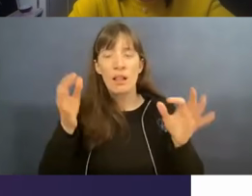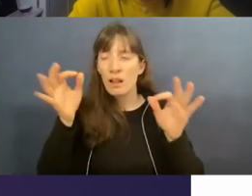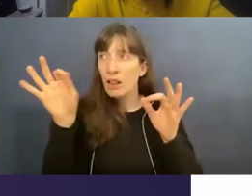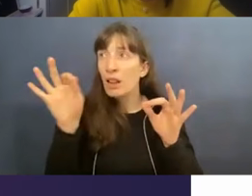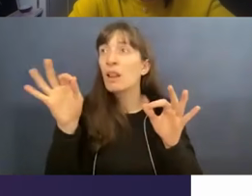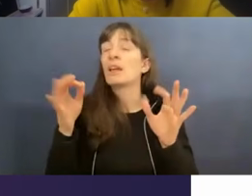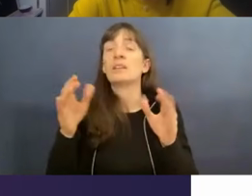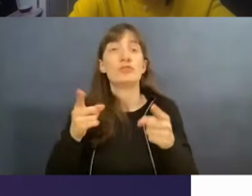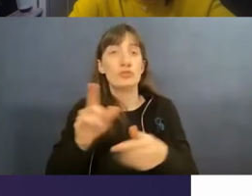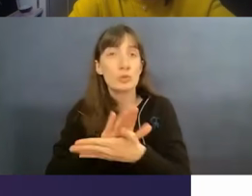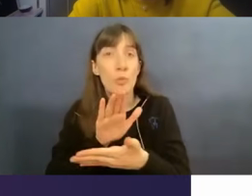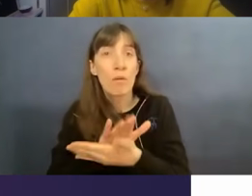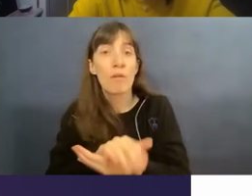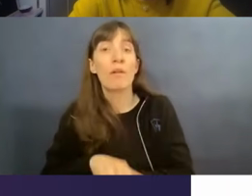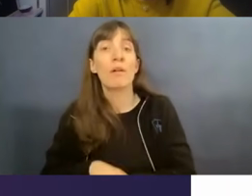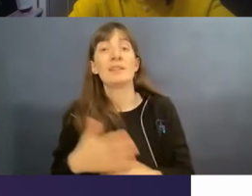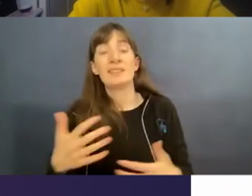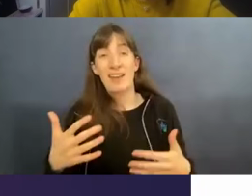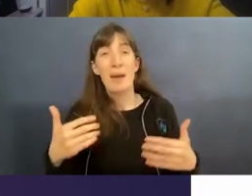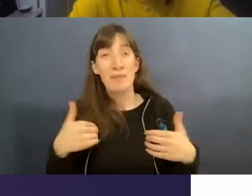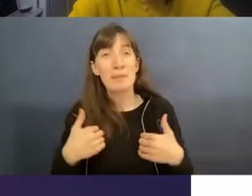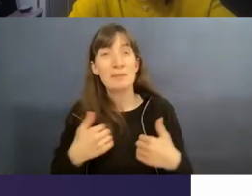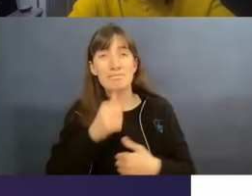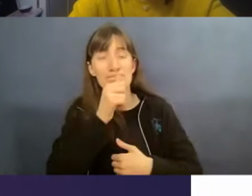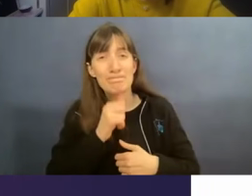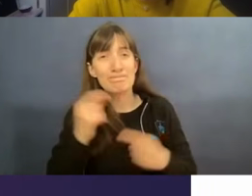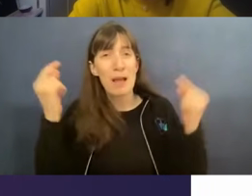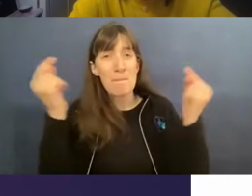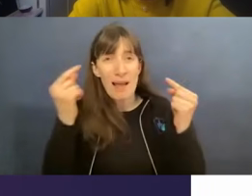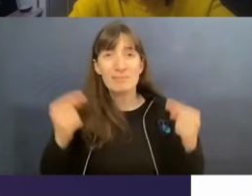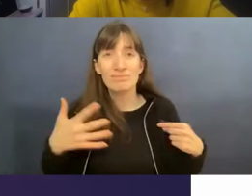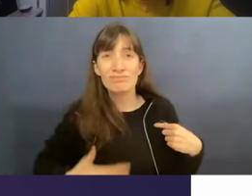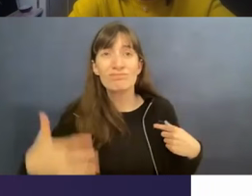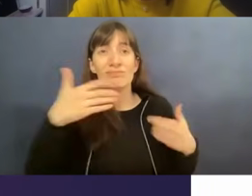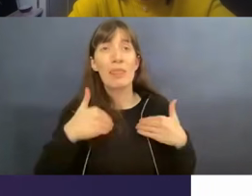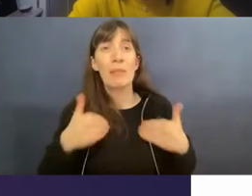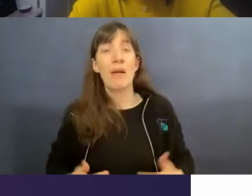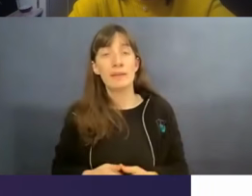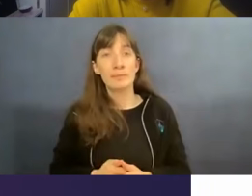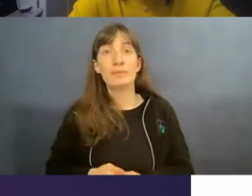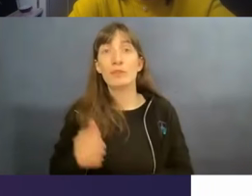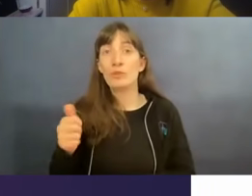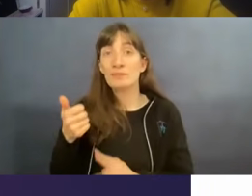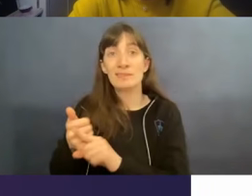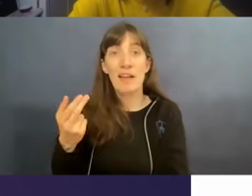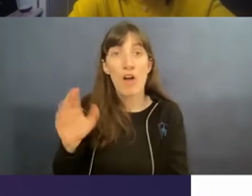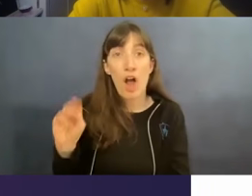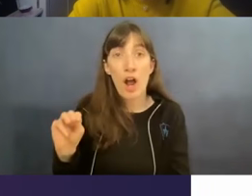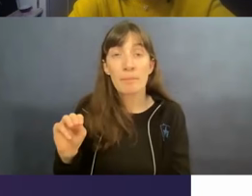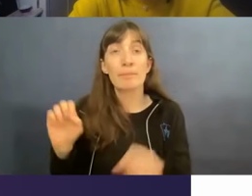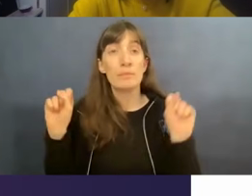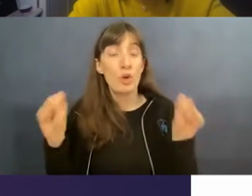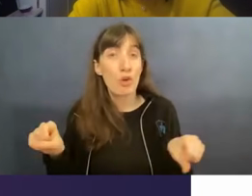maybe aches and pains, right, in the bodies as well too. They might self-harm. They might